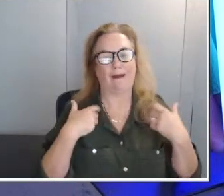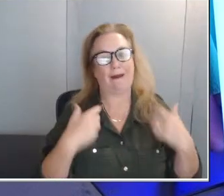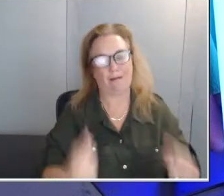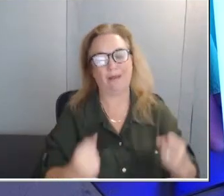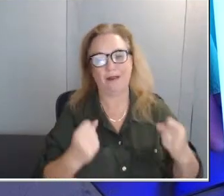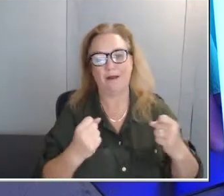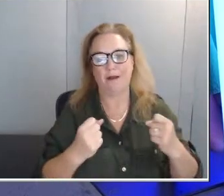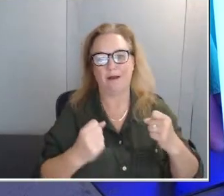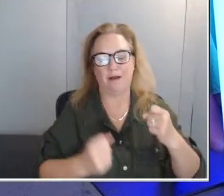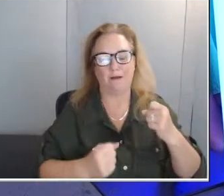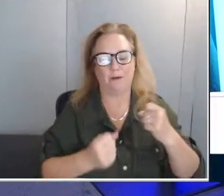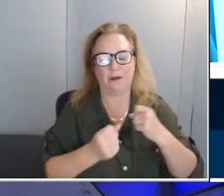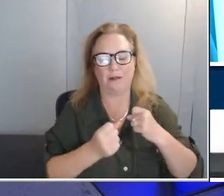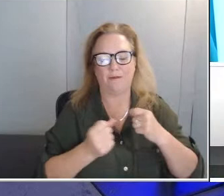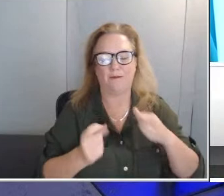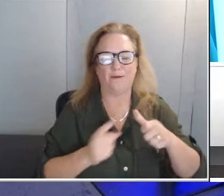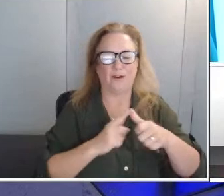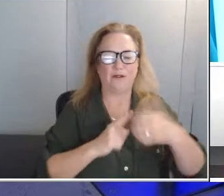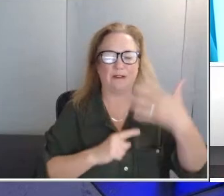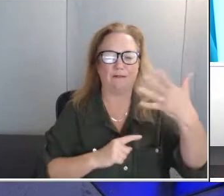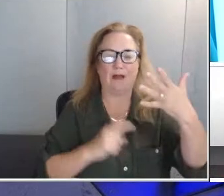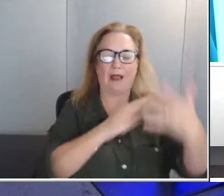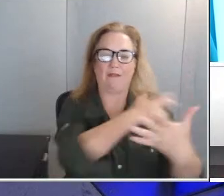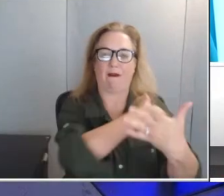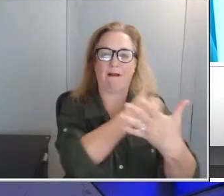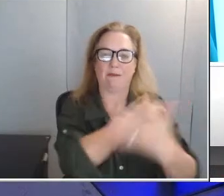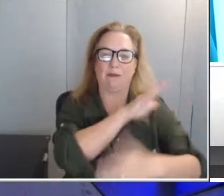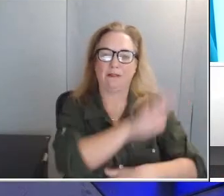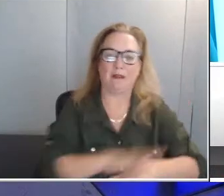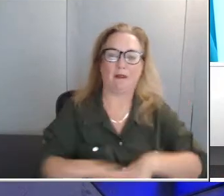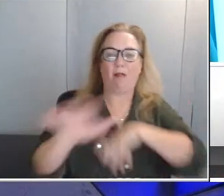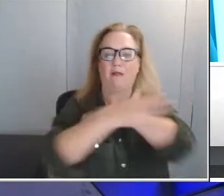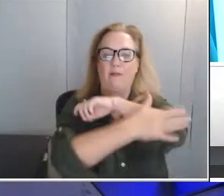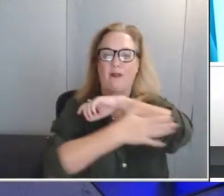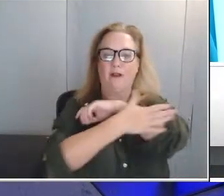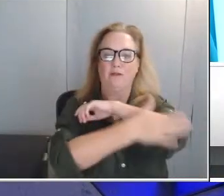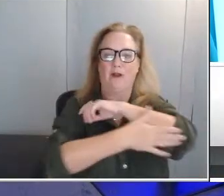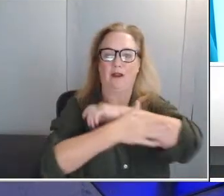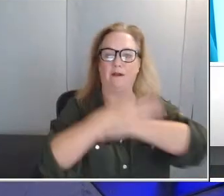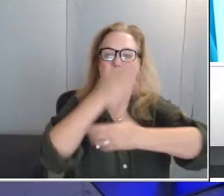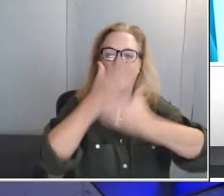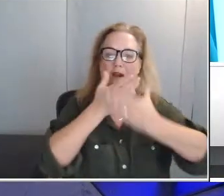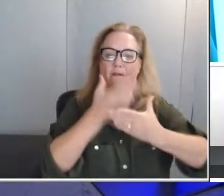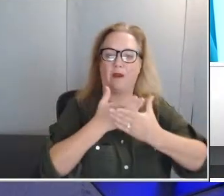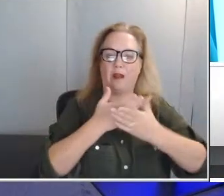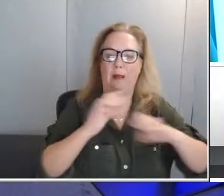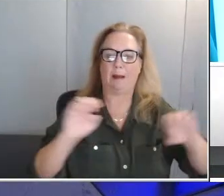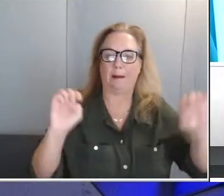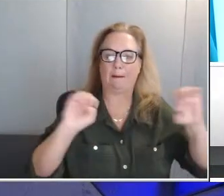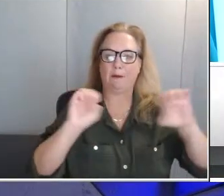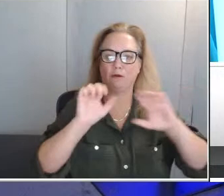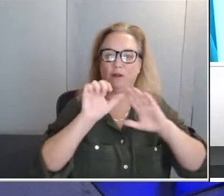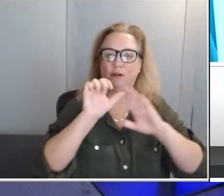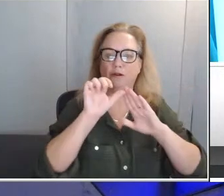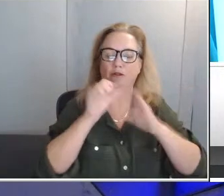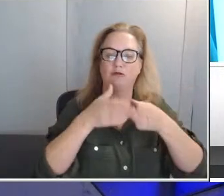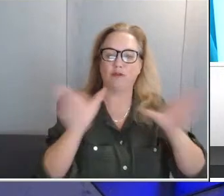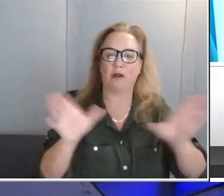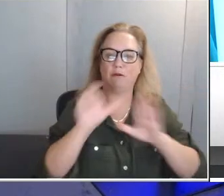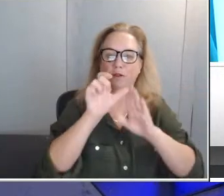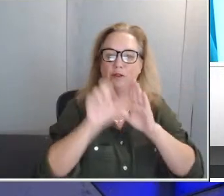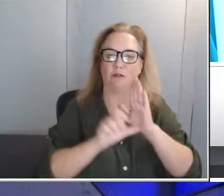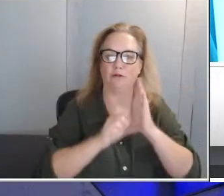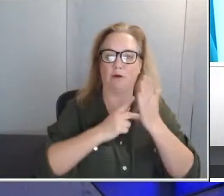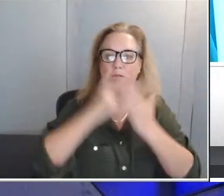one of the first 5 hospitals in the country to have a verified emergency general surgery program. That's set by a